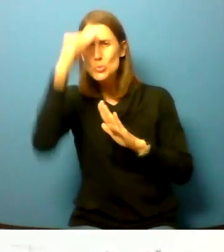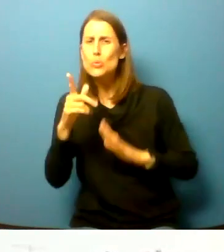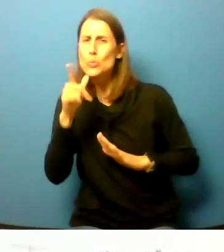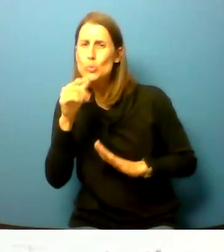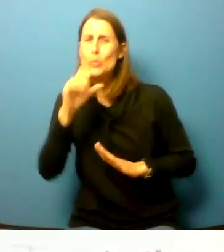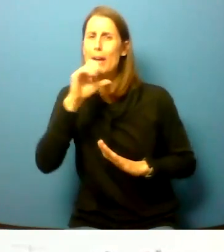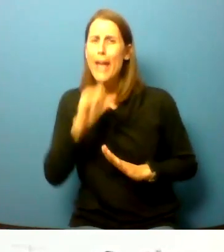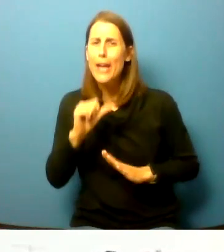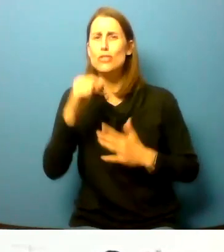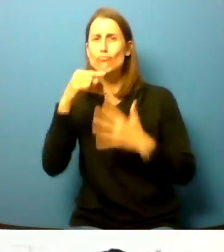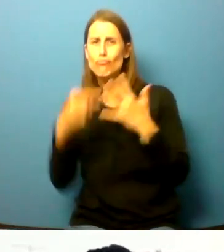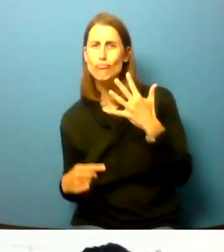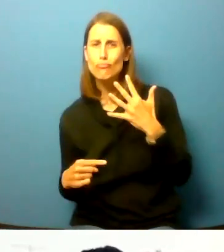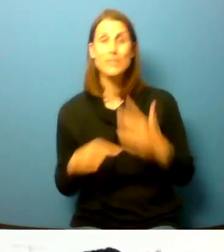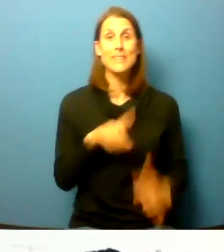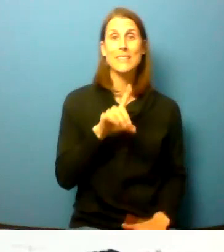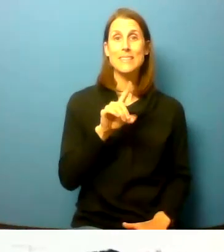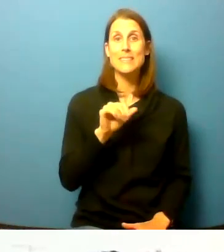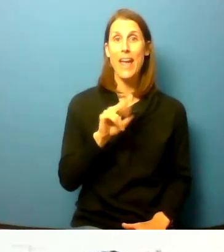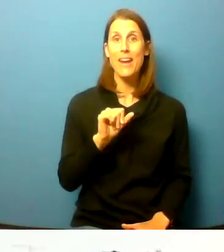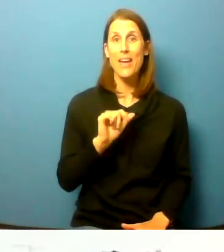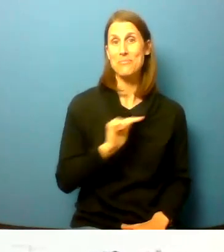Dana, why don't you kick it off? I'm